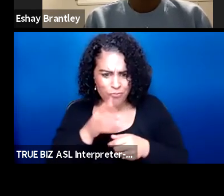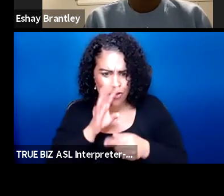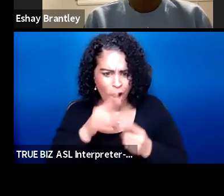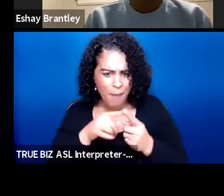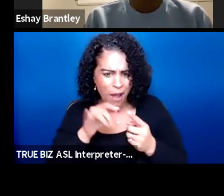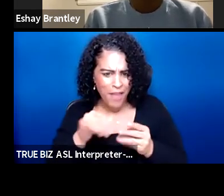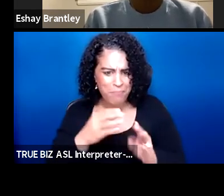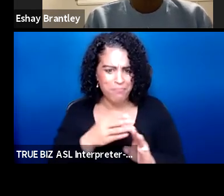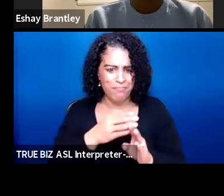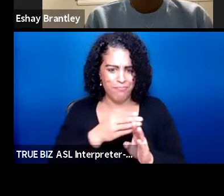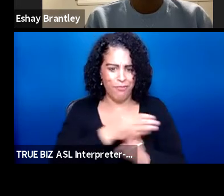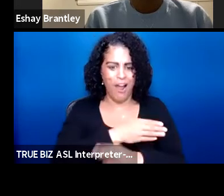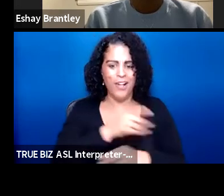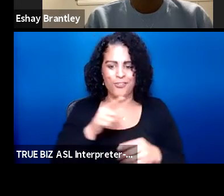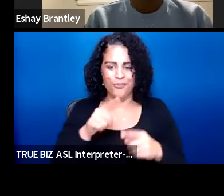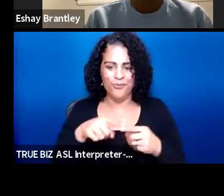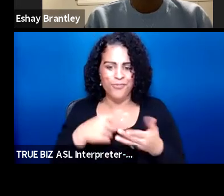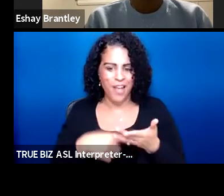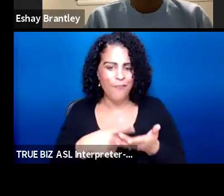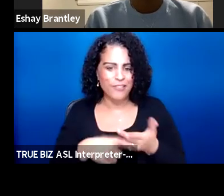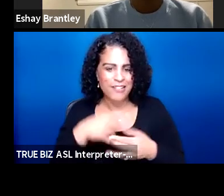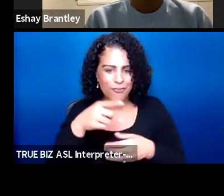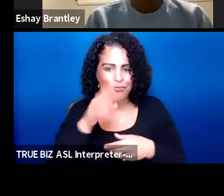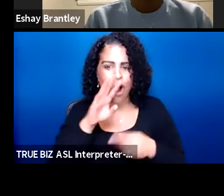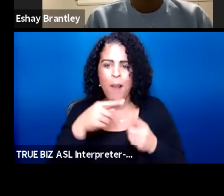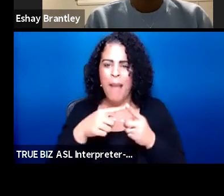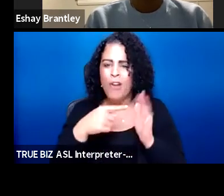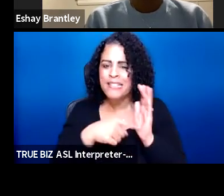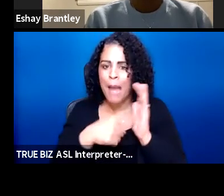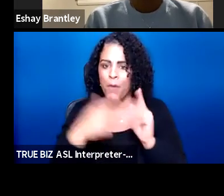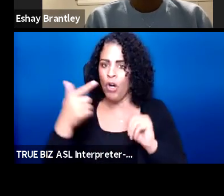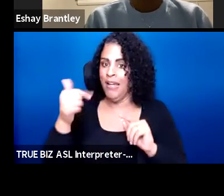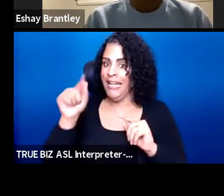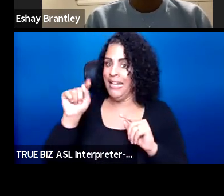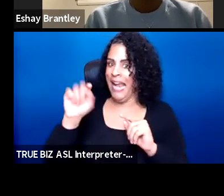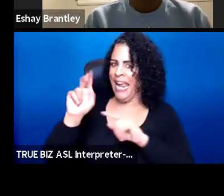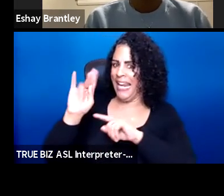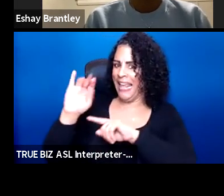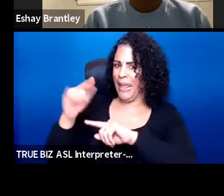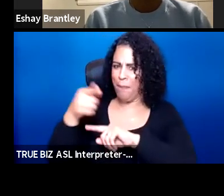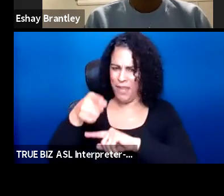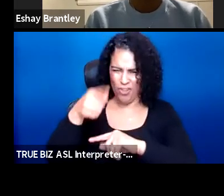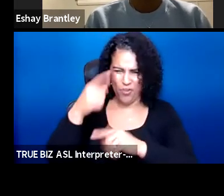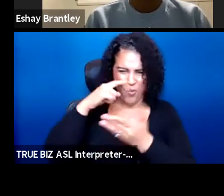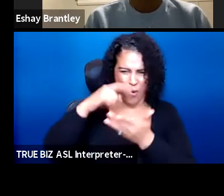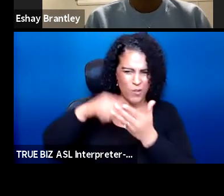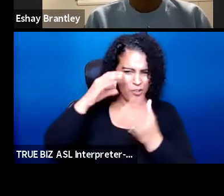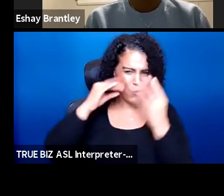of the conversation and, you know, talk about examples of gatekeeping that you all have experienced or noticed.